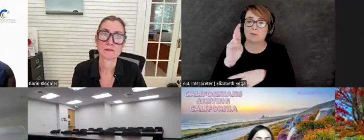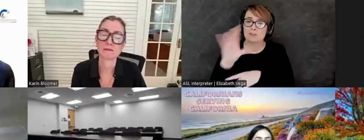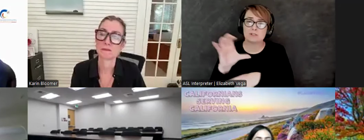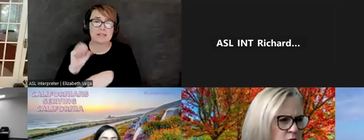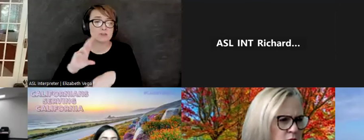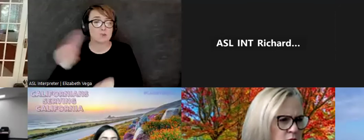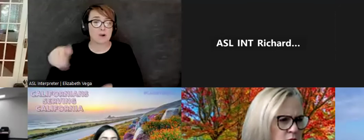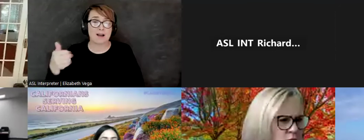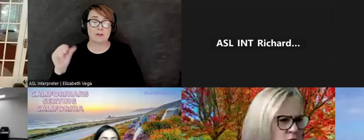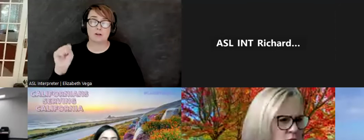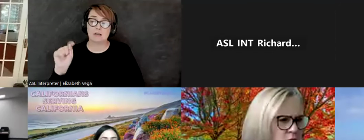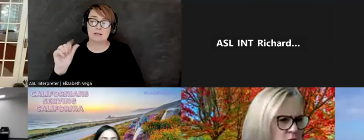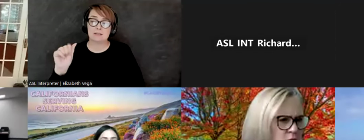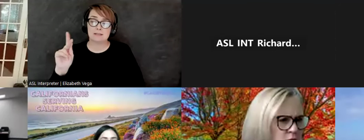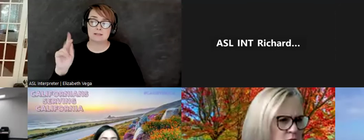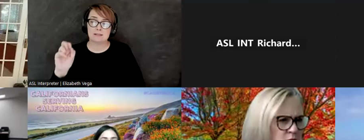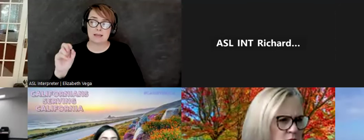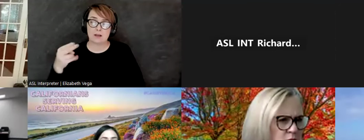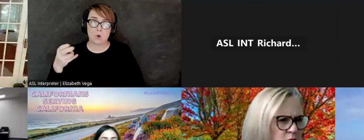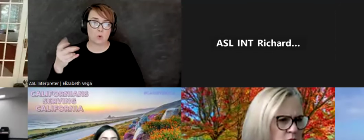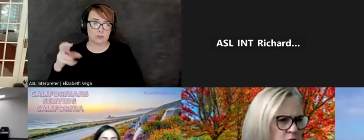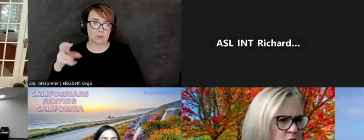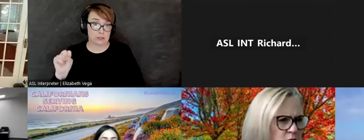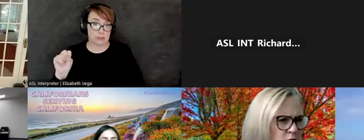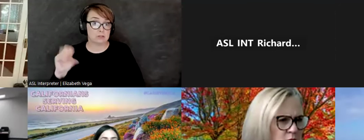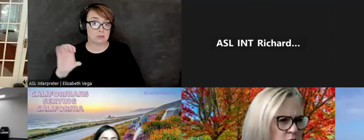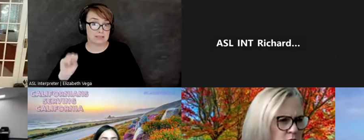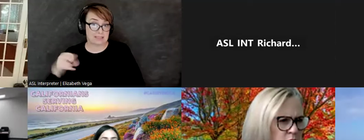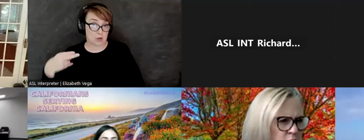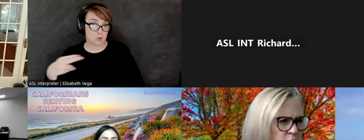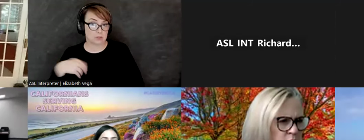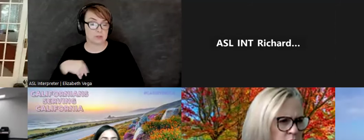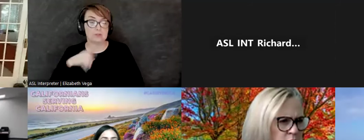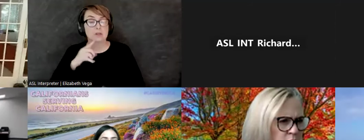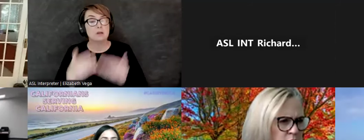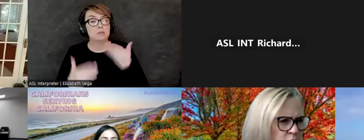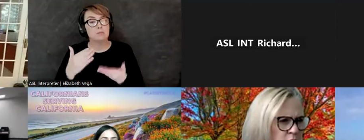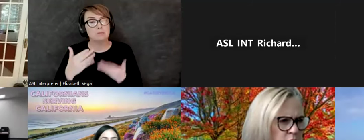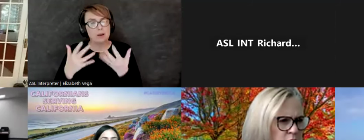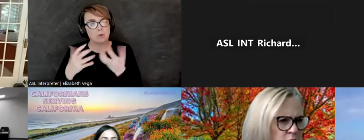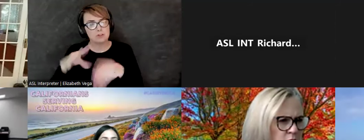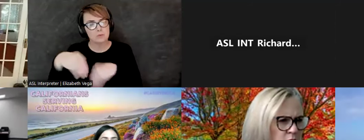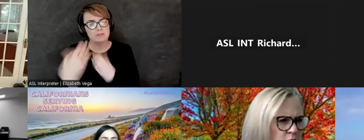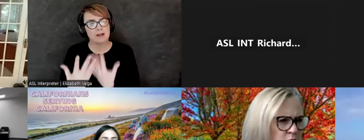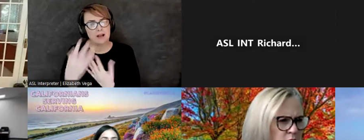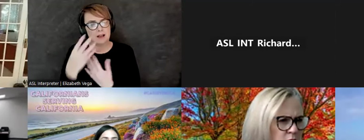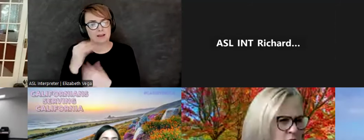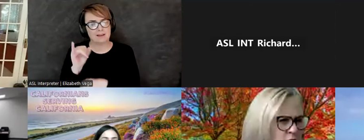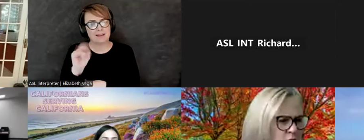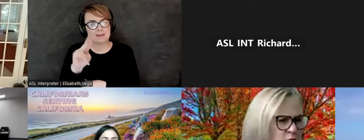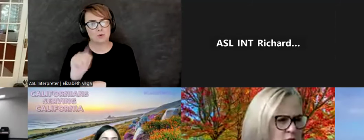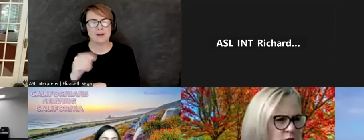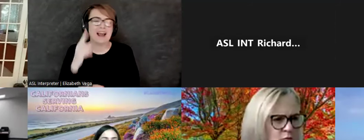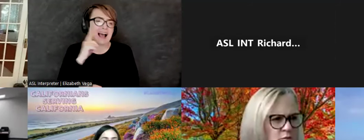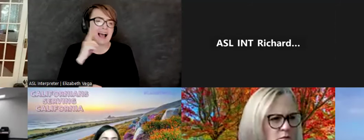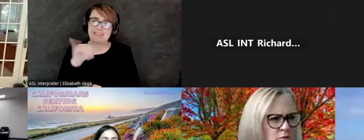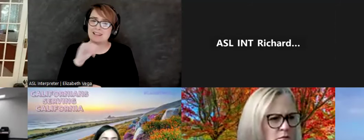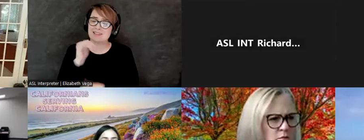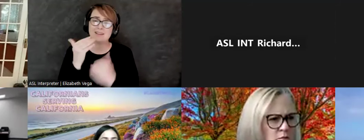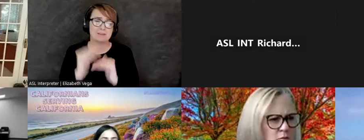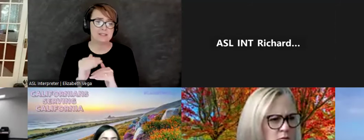stakeholders may be interested in providing input. So I don't see that as a limitation. I guess the